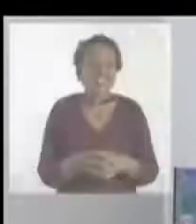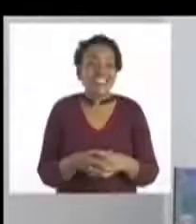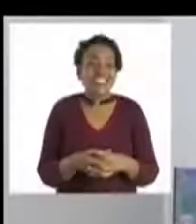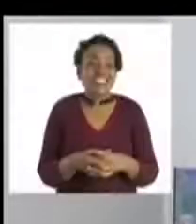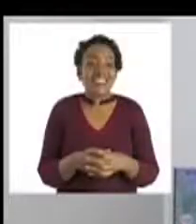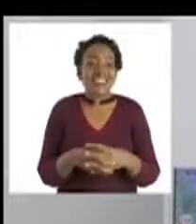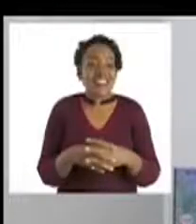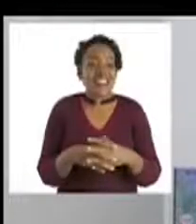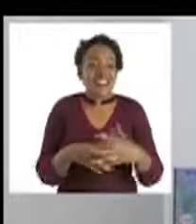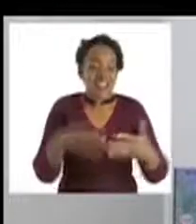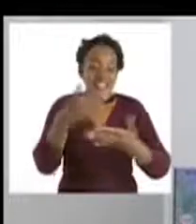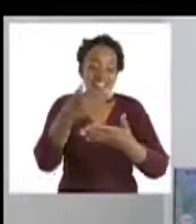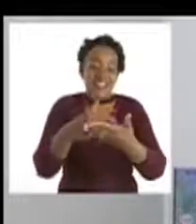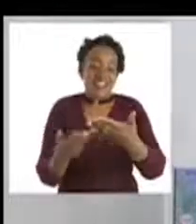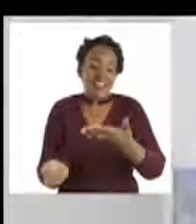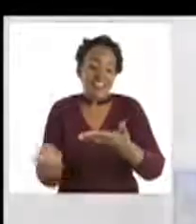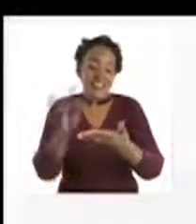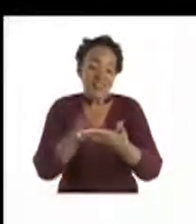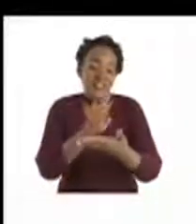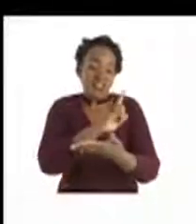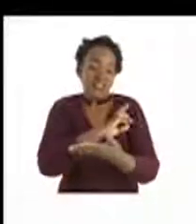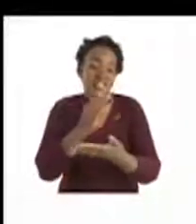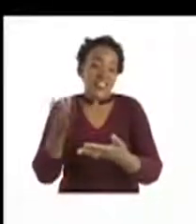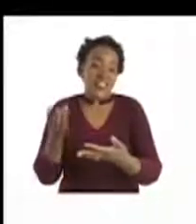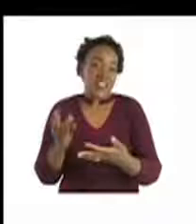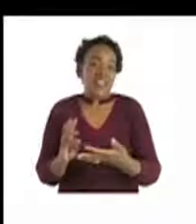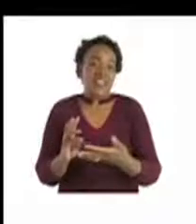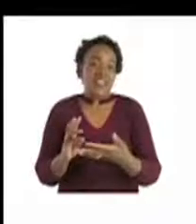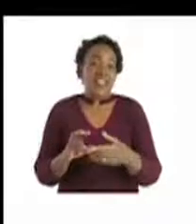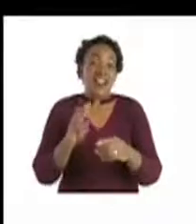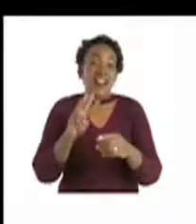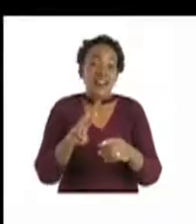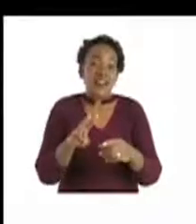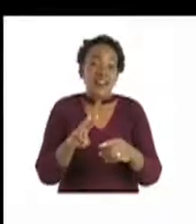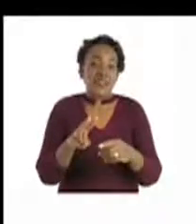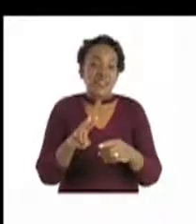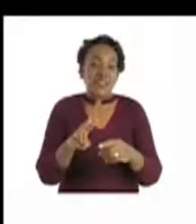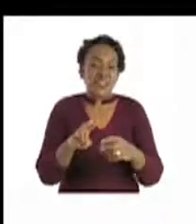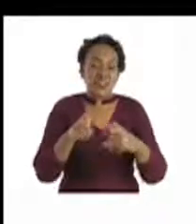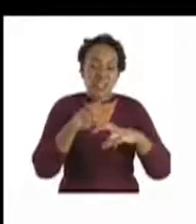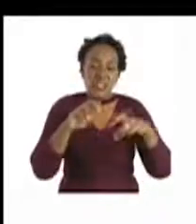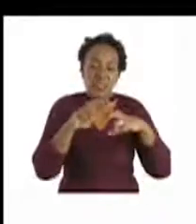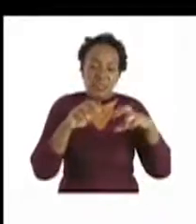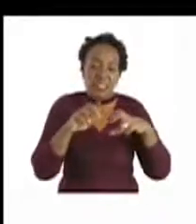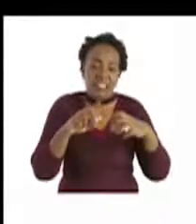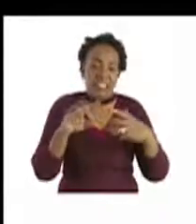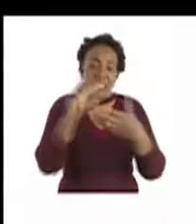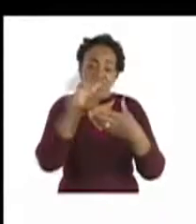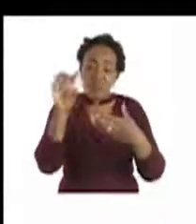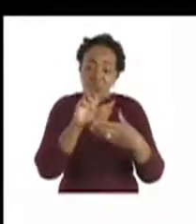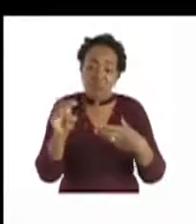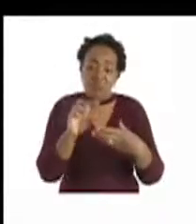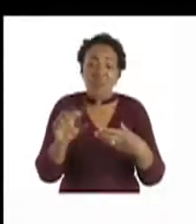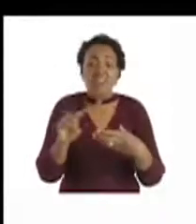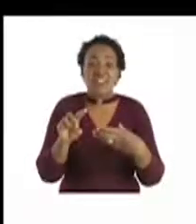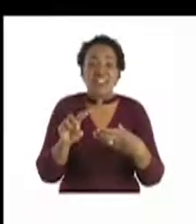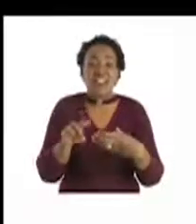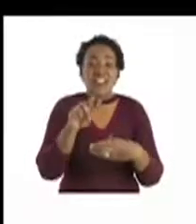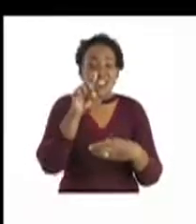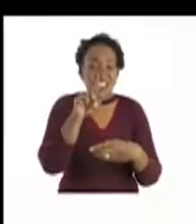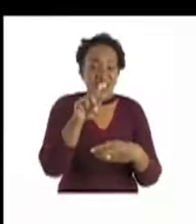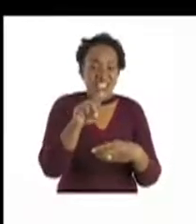Let's now turn to page 26, where we are going to search words. And in